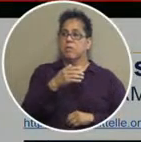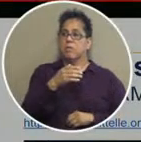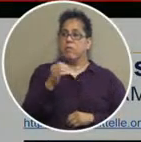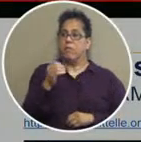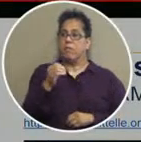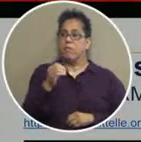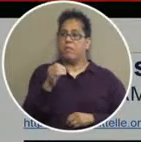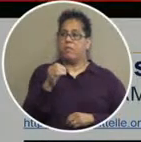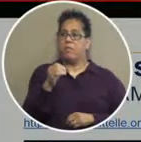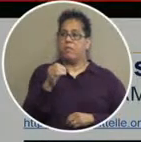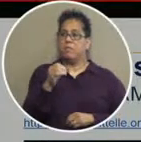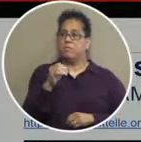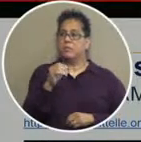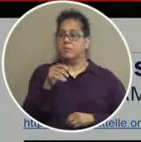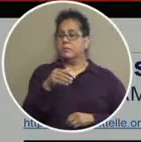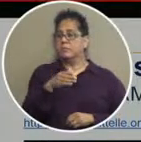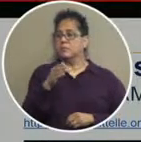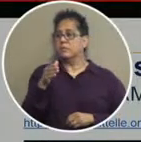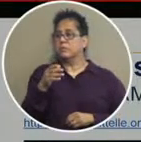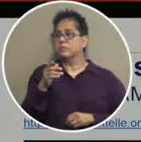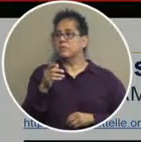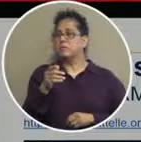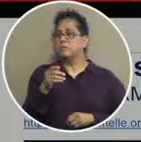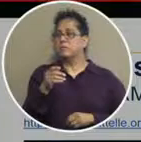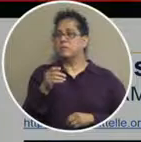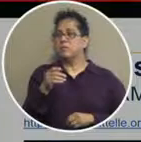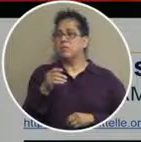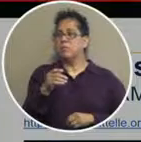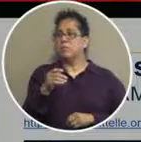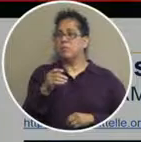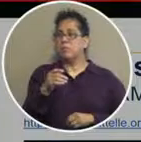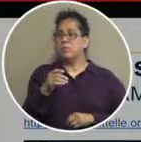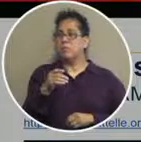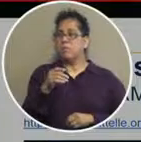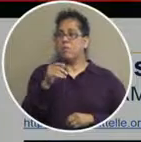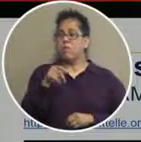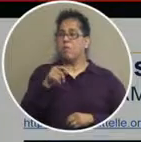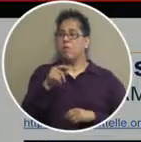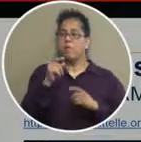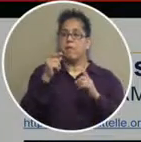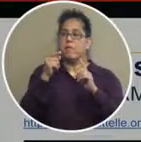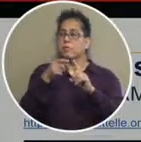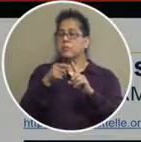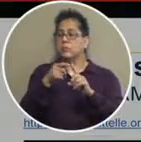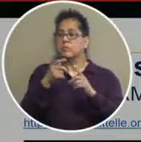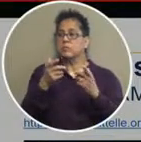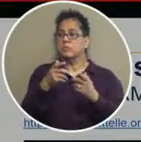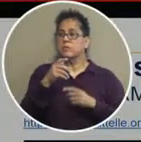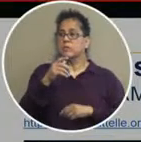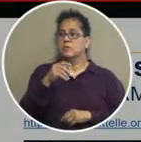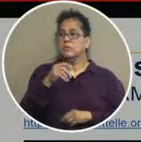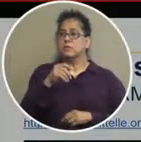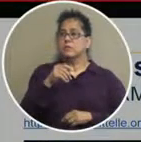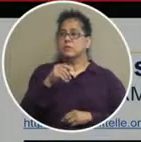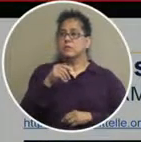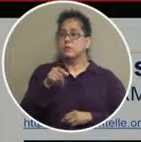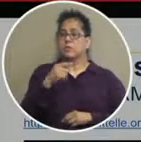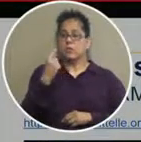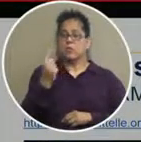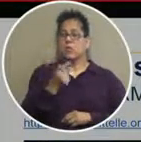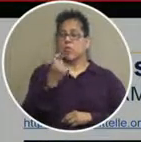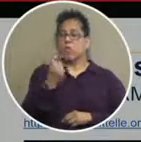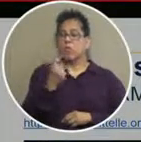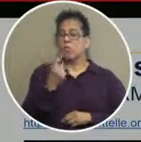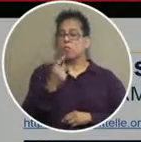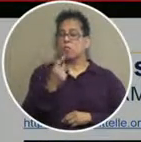And if you can go to the next slide, that would be great. So the point of the decontamination unit has always been